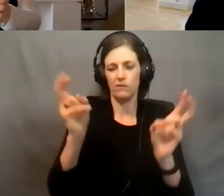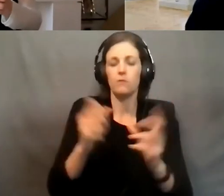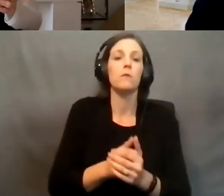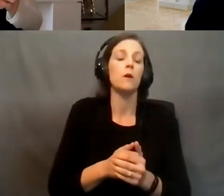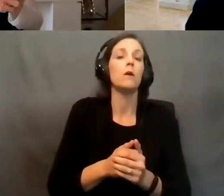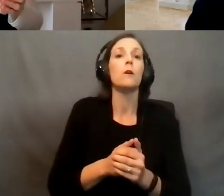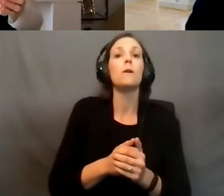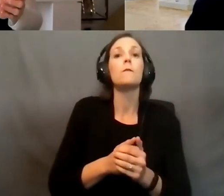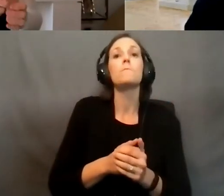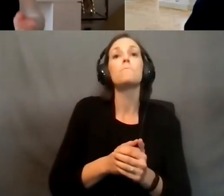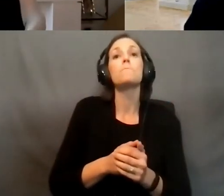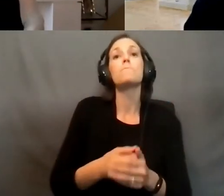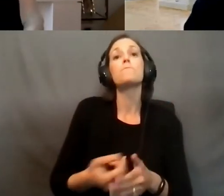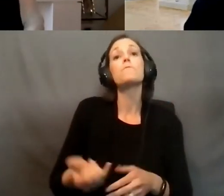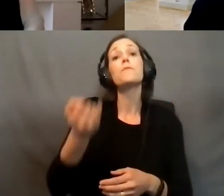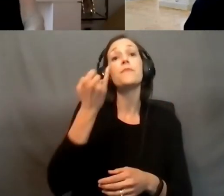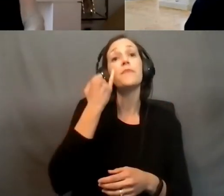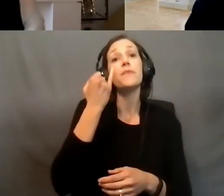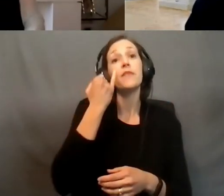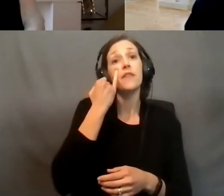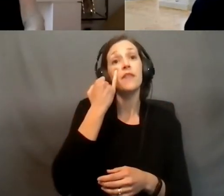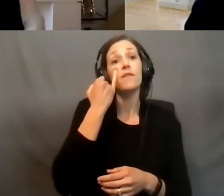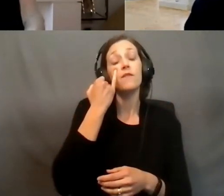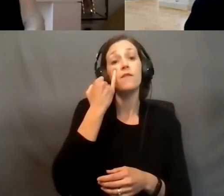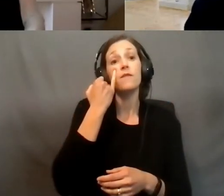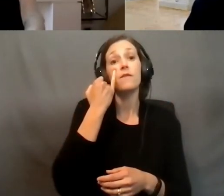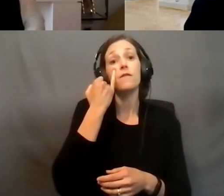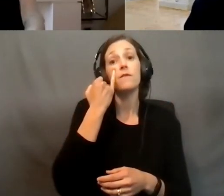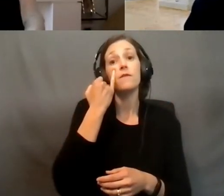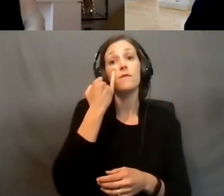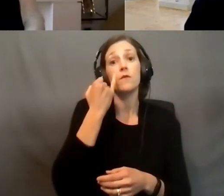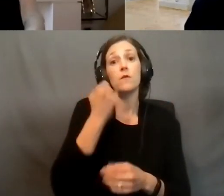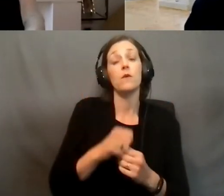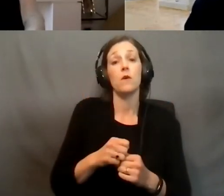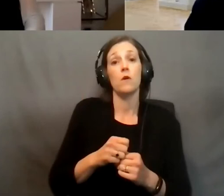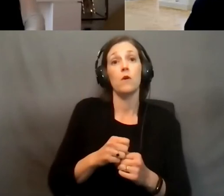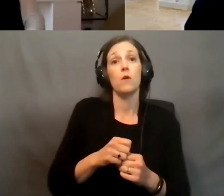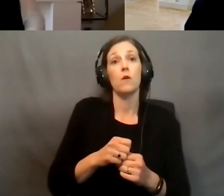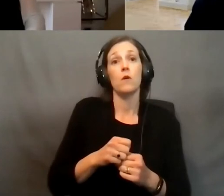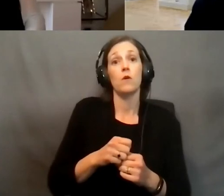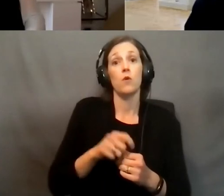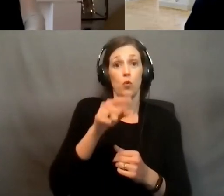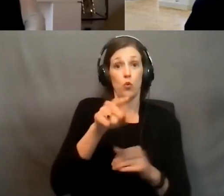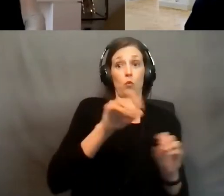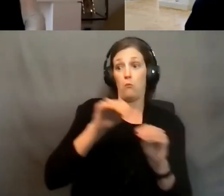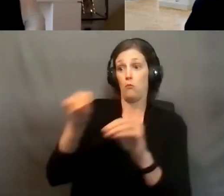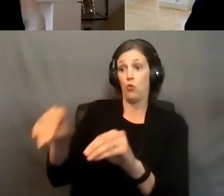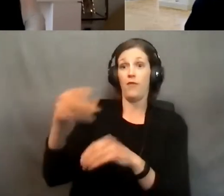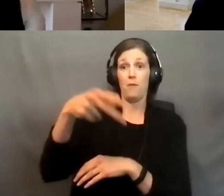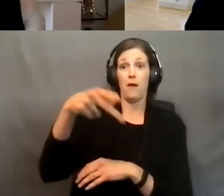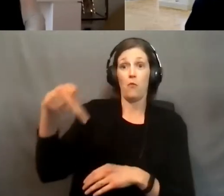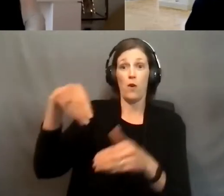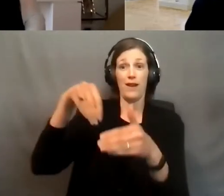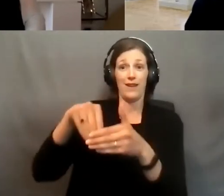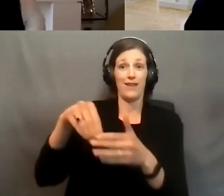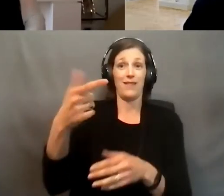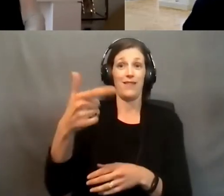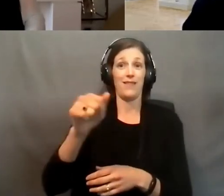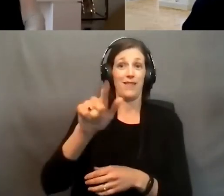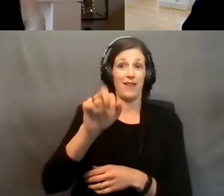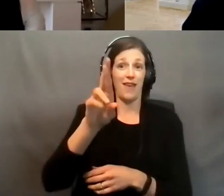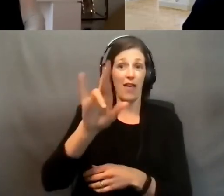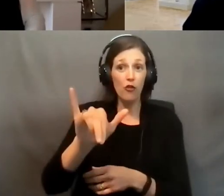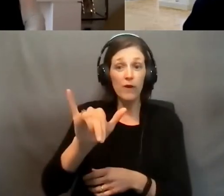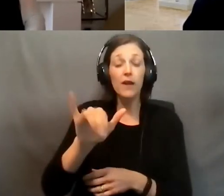If you have located your PowerPoint in the gallery or have created